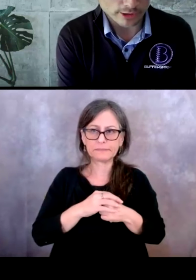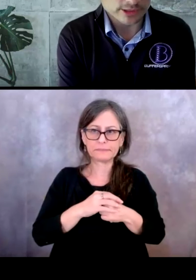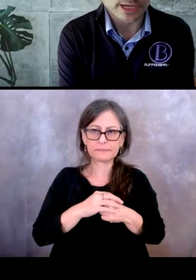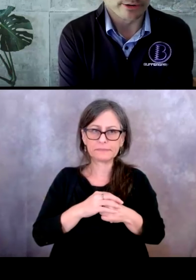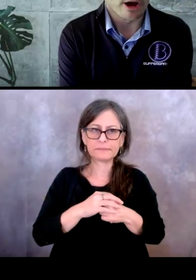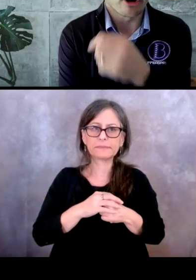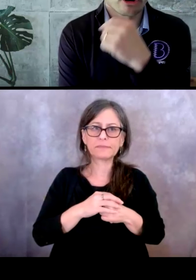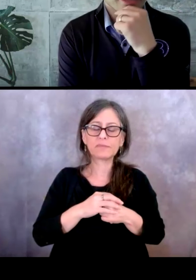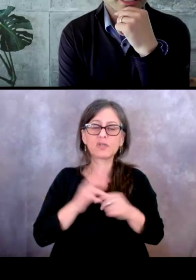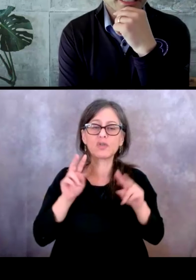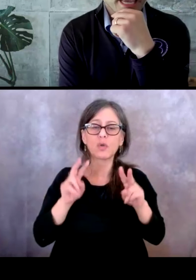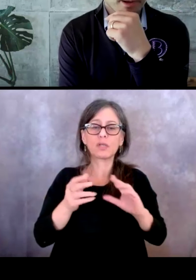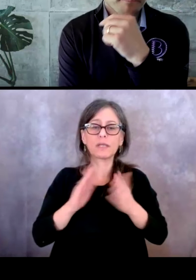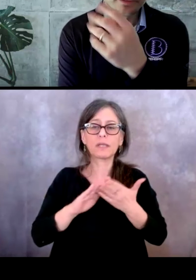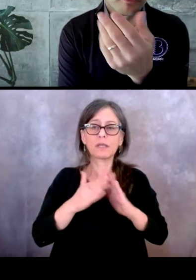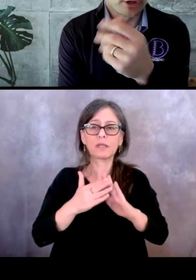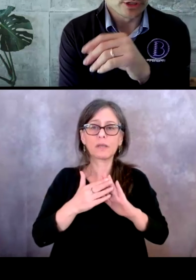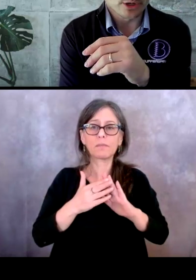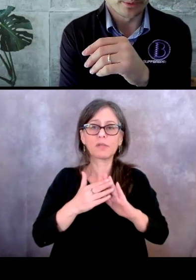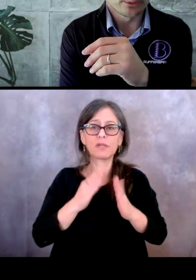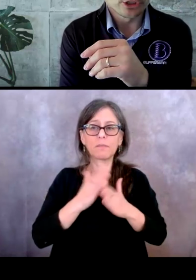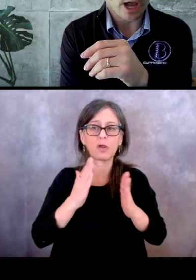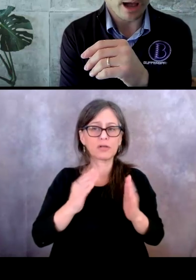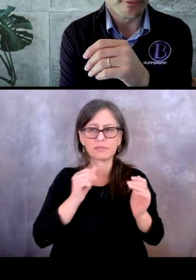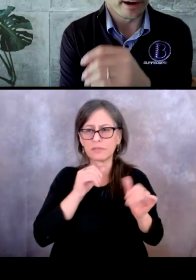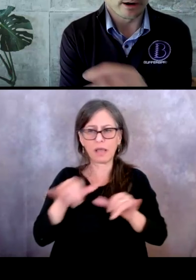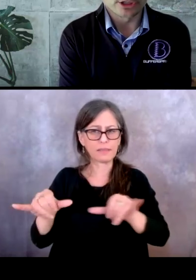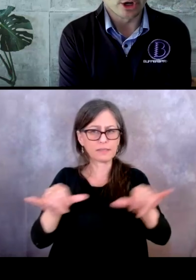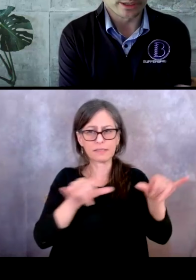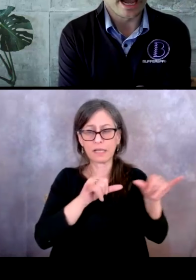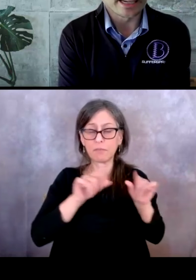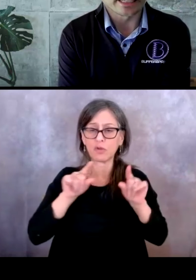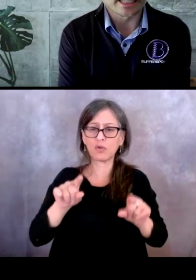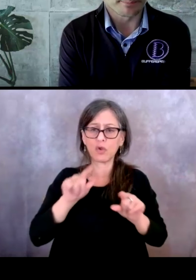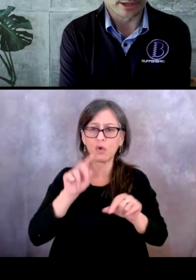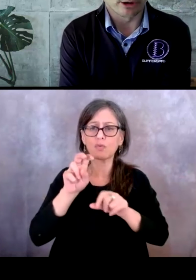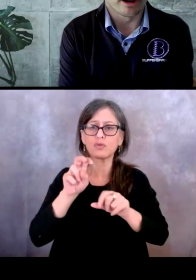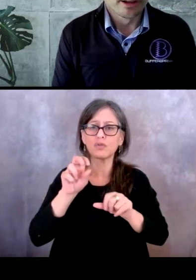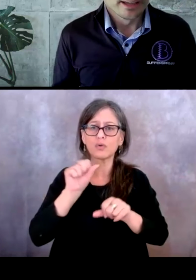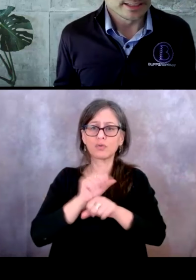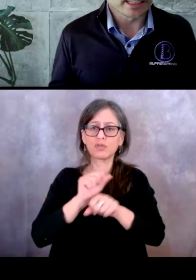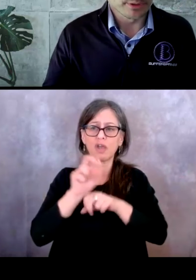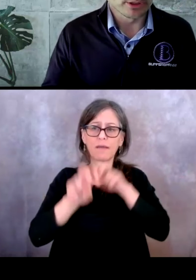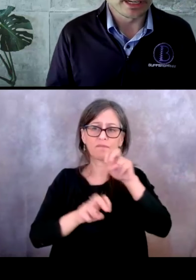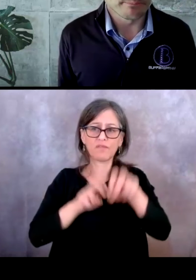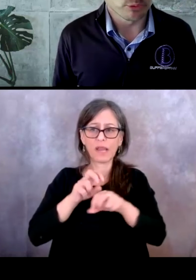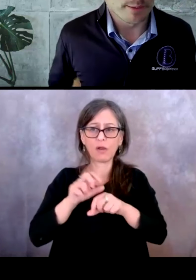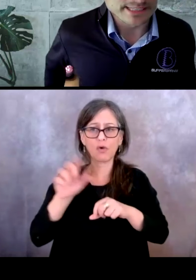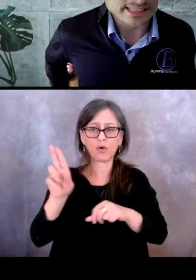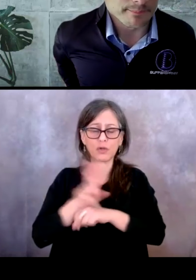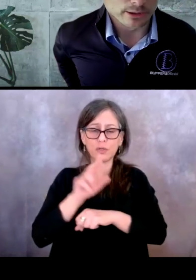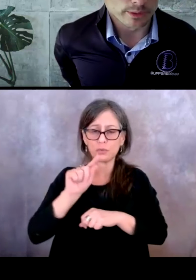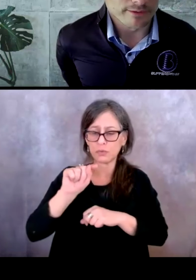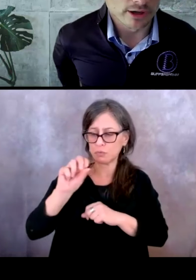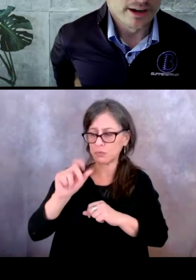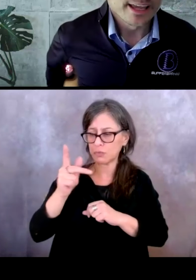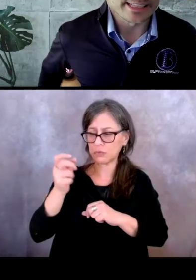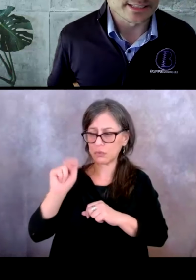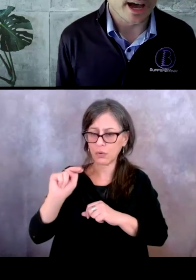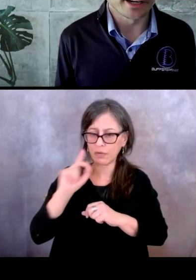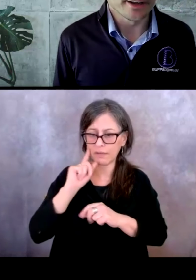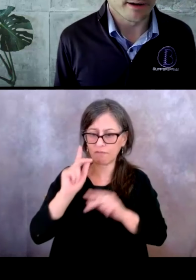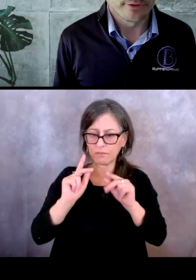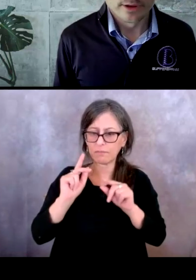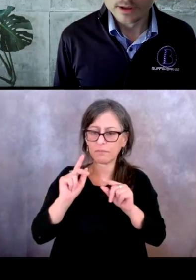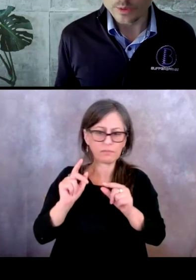community partners, they are not all cut the same. If you're just going to a job fair or tokenizing something or a disability employment summit or whatever,